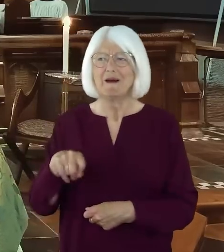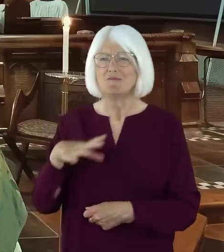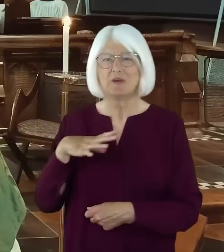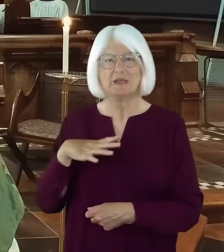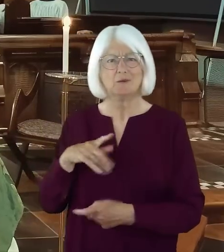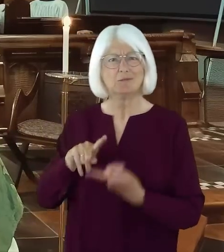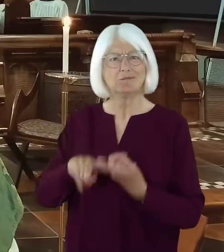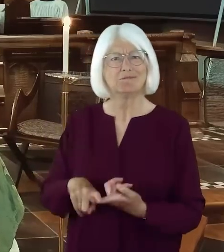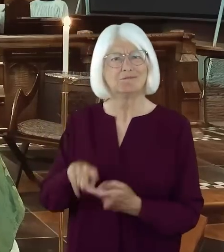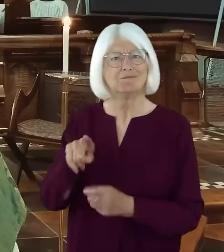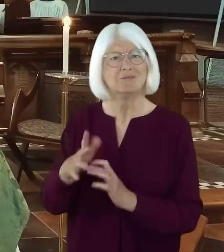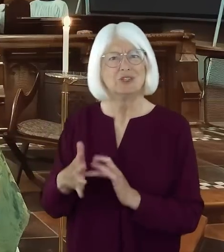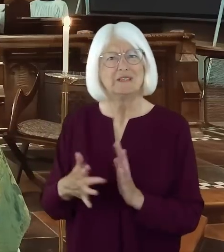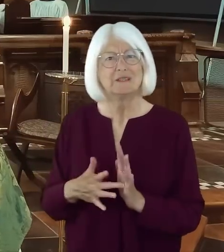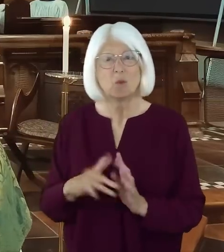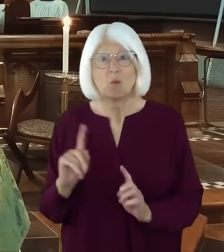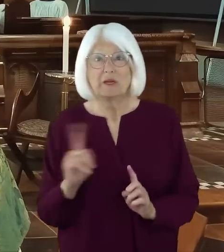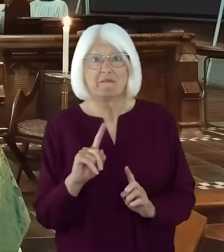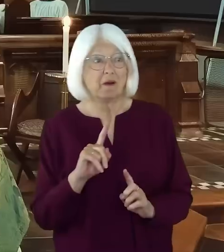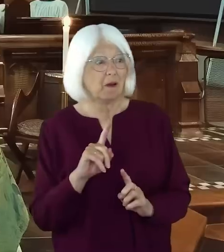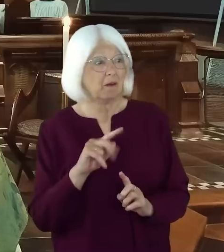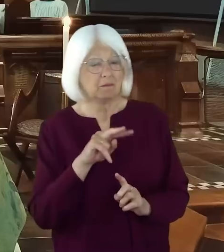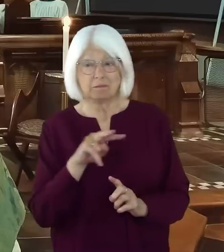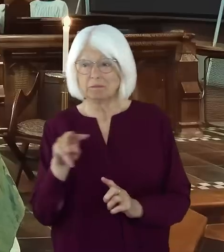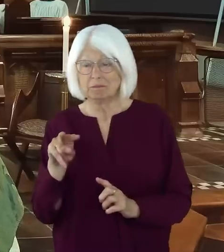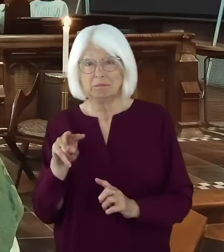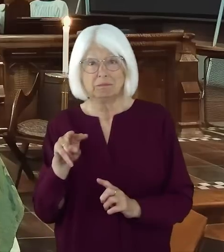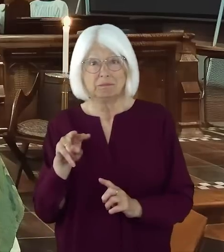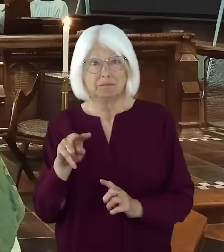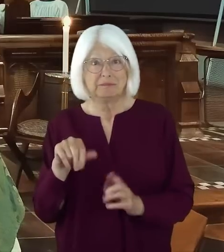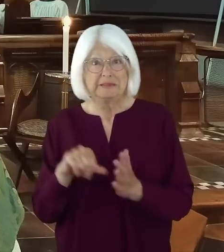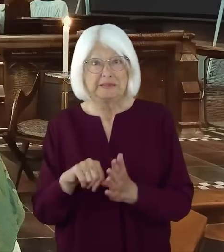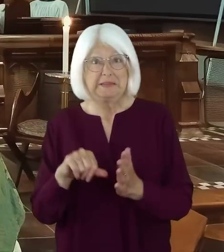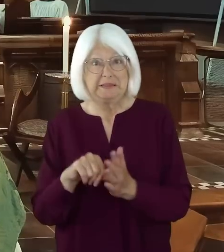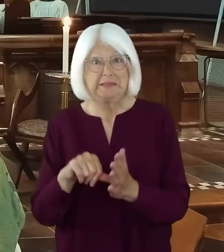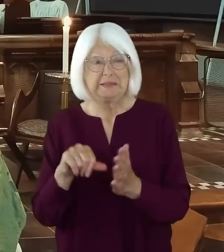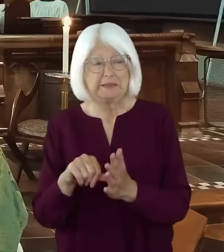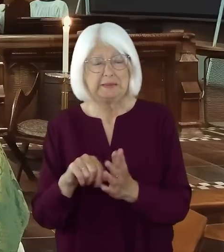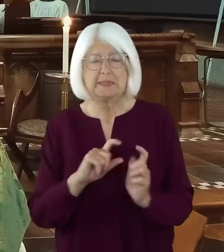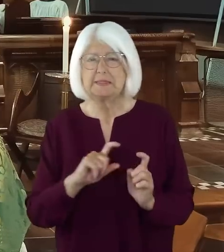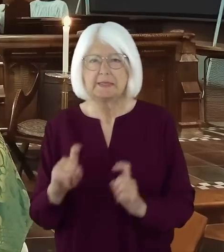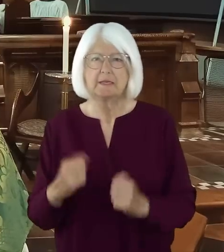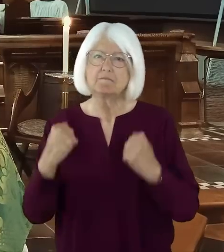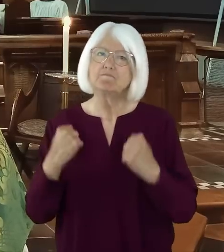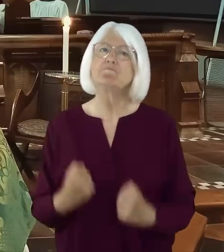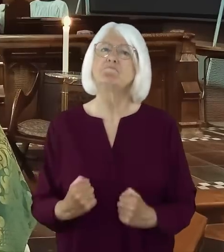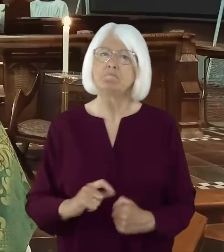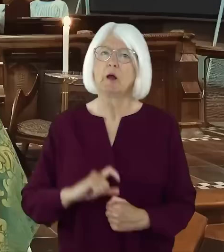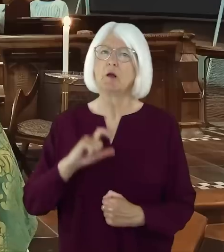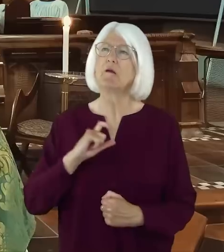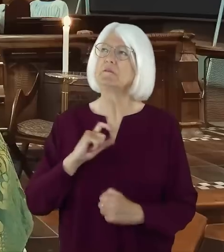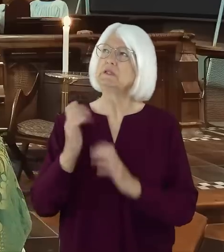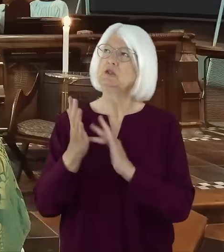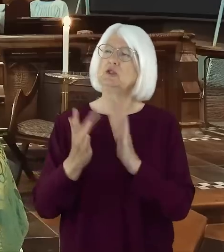we face, despite how difficult life can be, to walk confident that Jesus